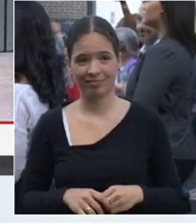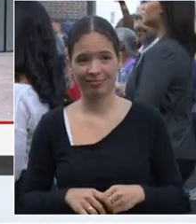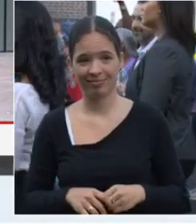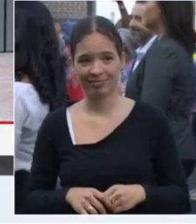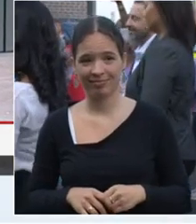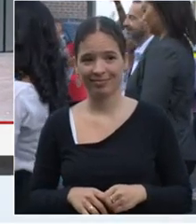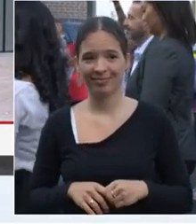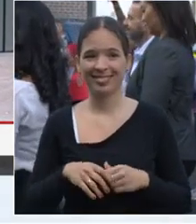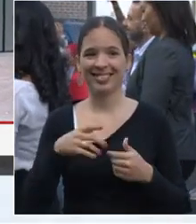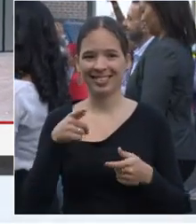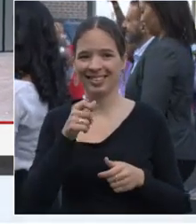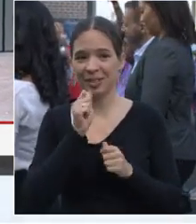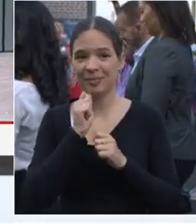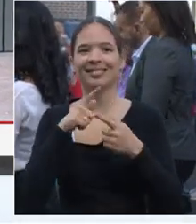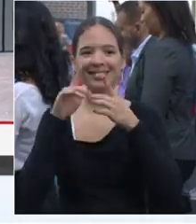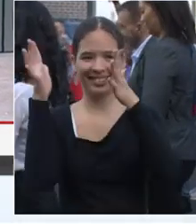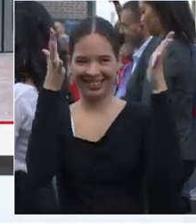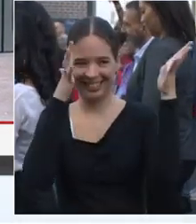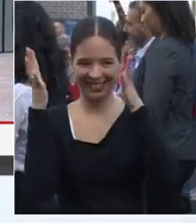Thank you. Thank you.